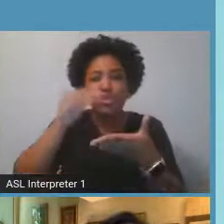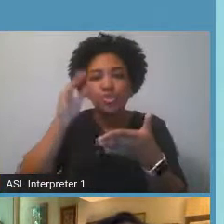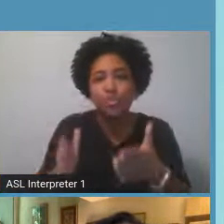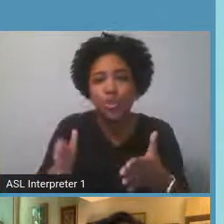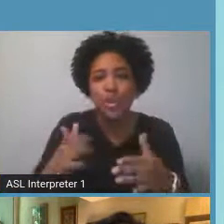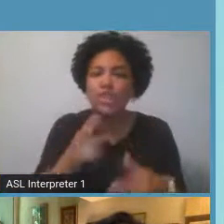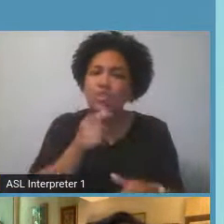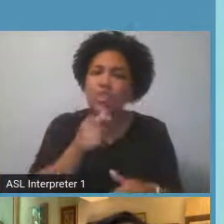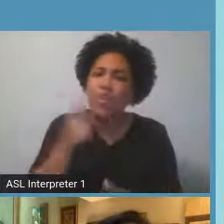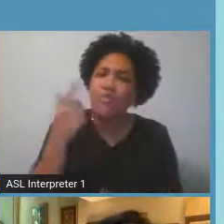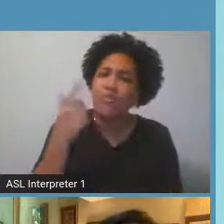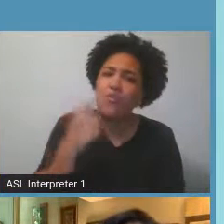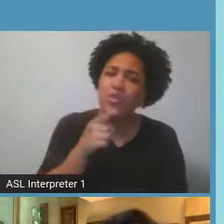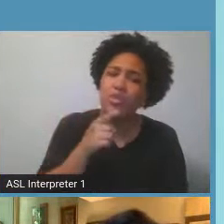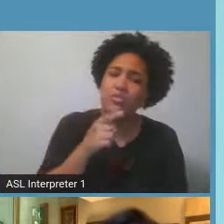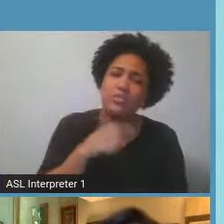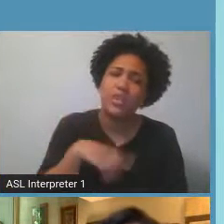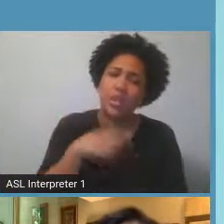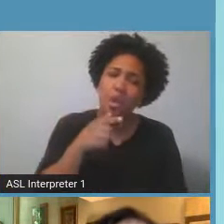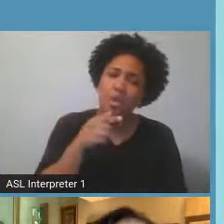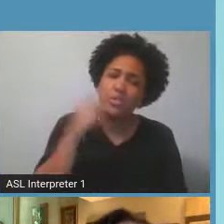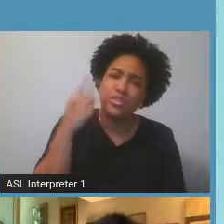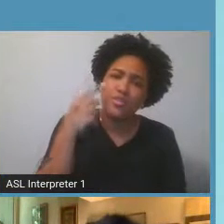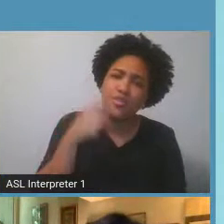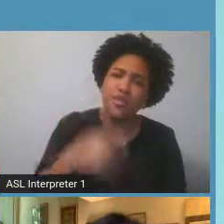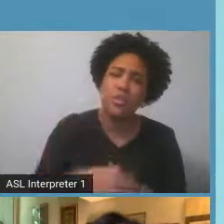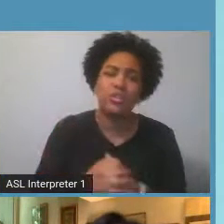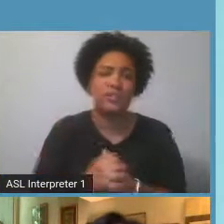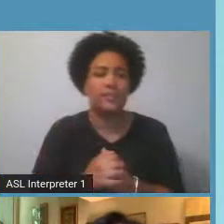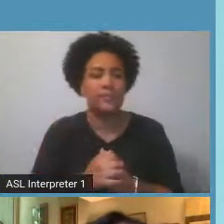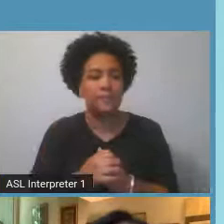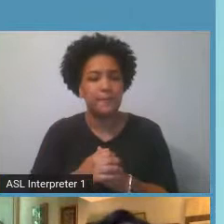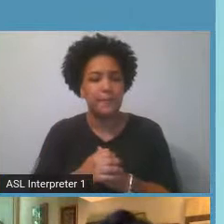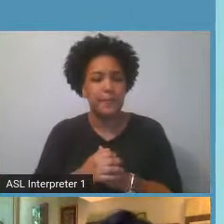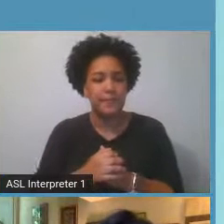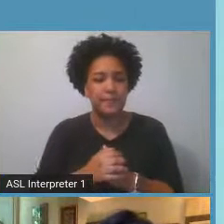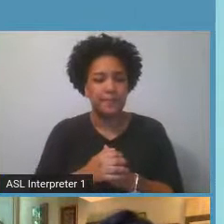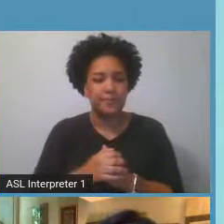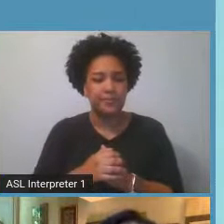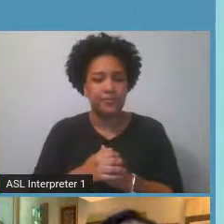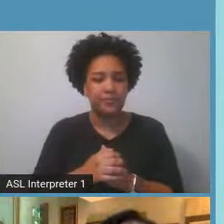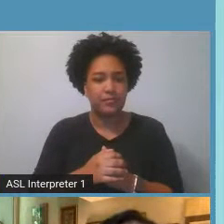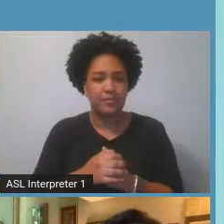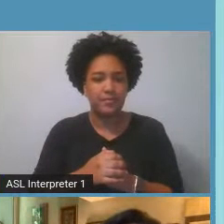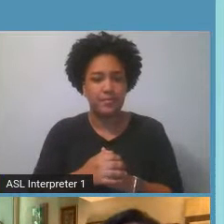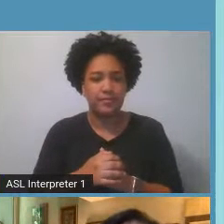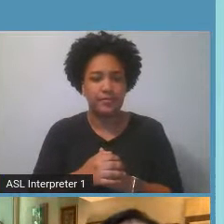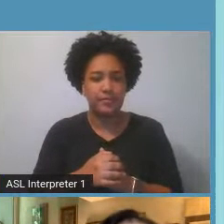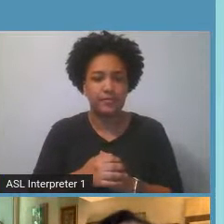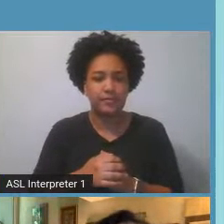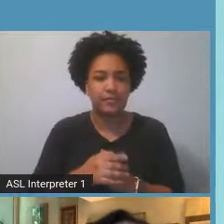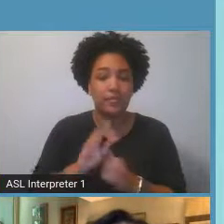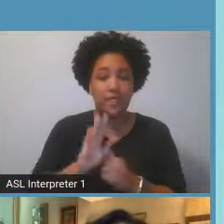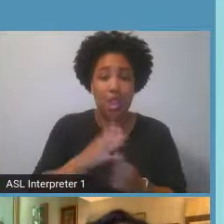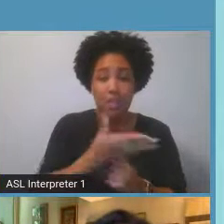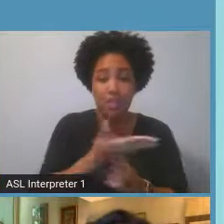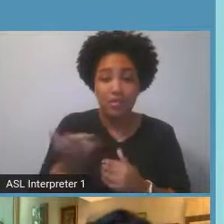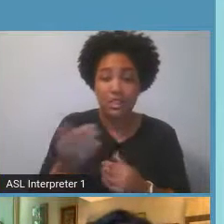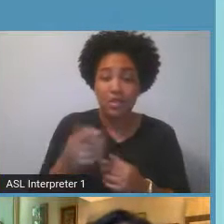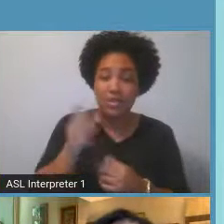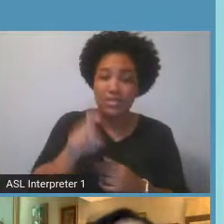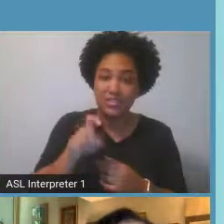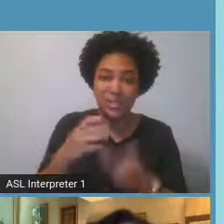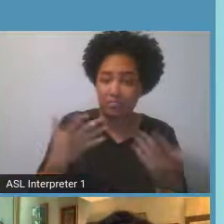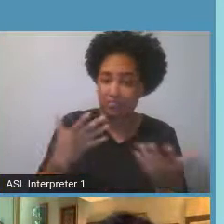your organization's mission and strategic plan? Are these materials in need of preservation or conservation? Are there any legal